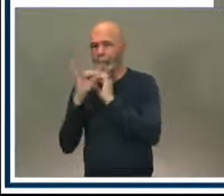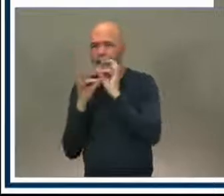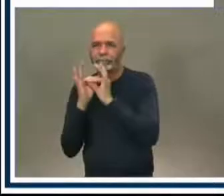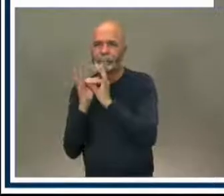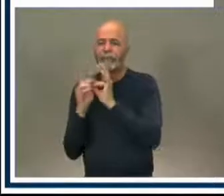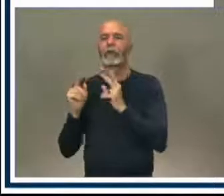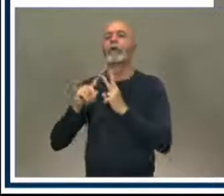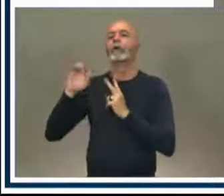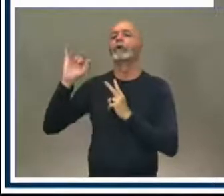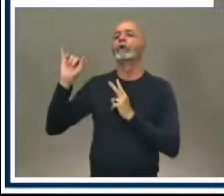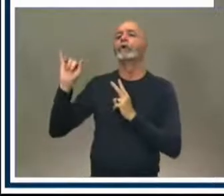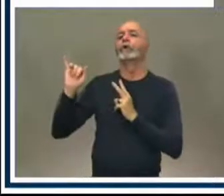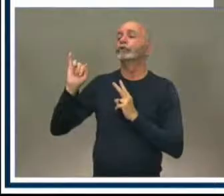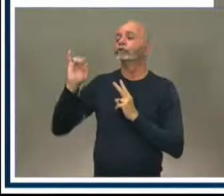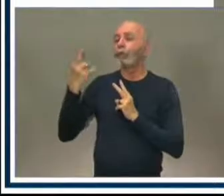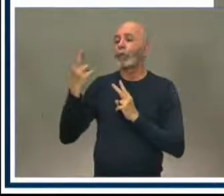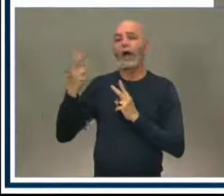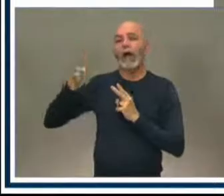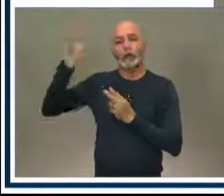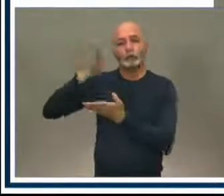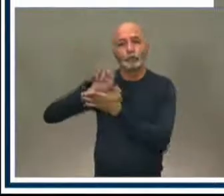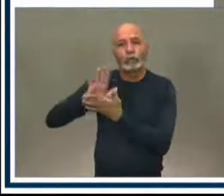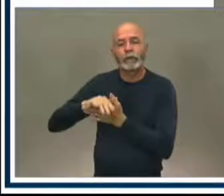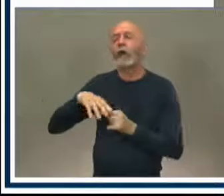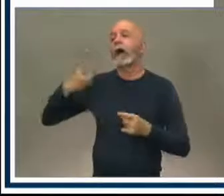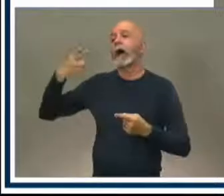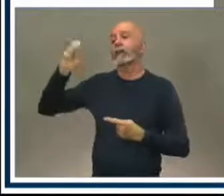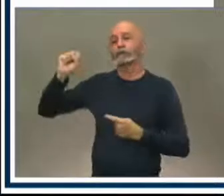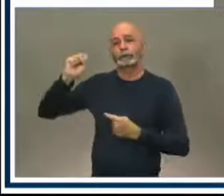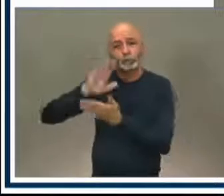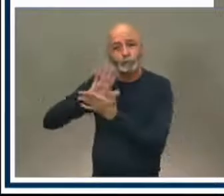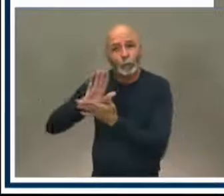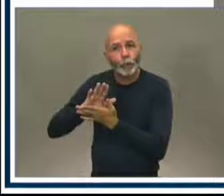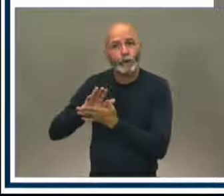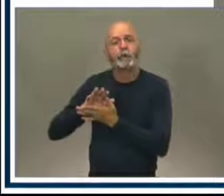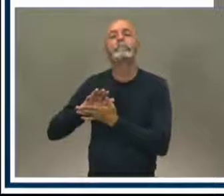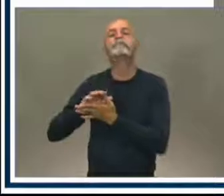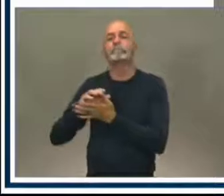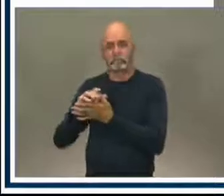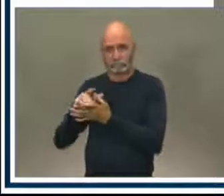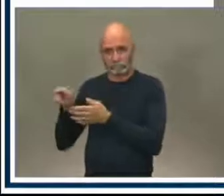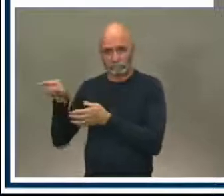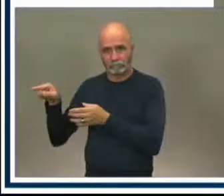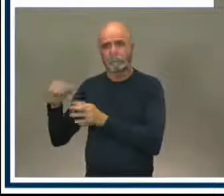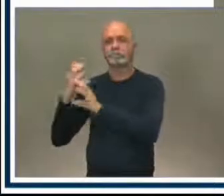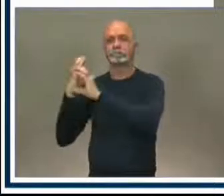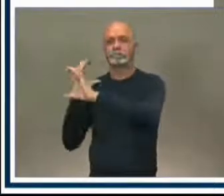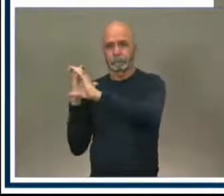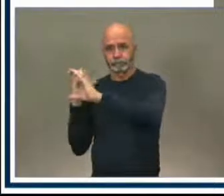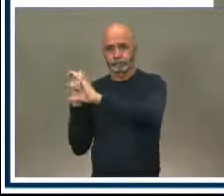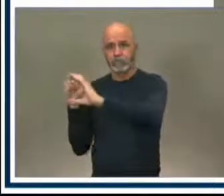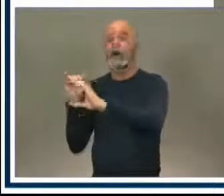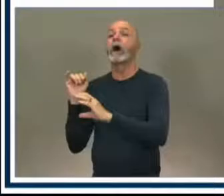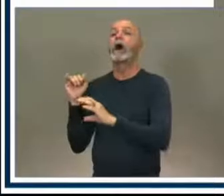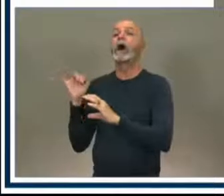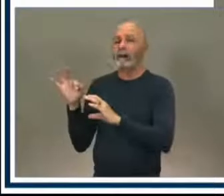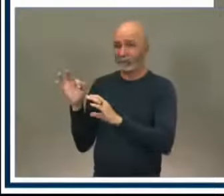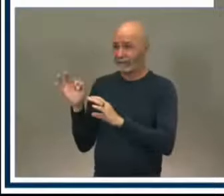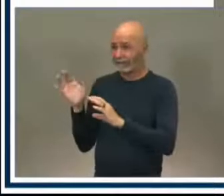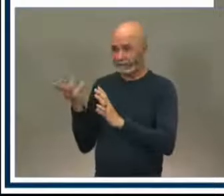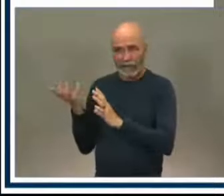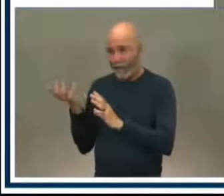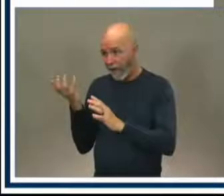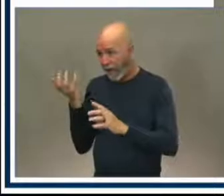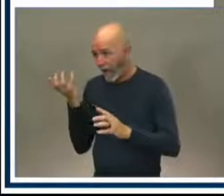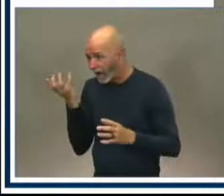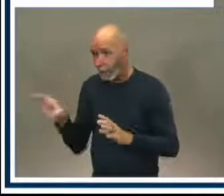high school. And unfortunately, we haven't had very many schools of those schools. But when we need to, because those age groups are